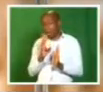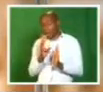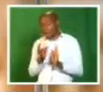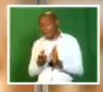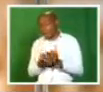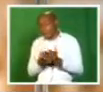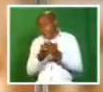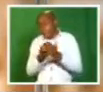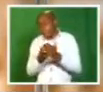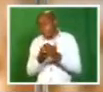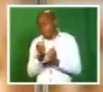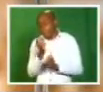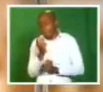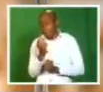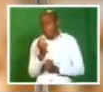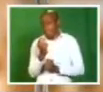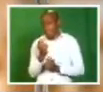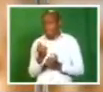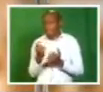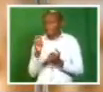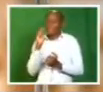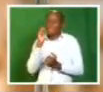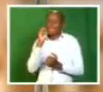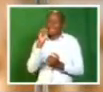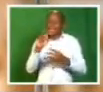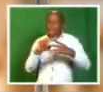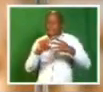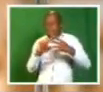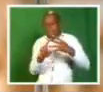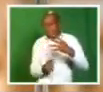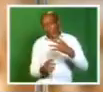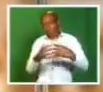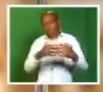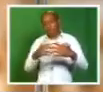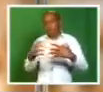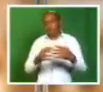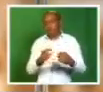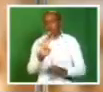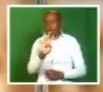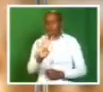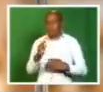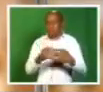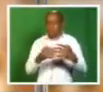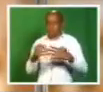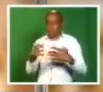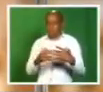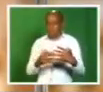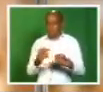this quickly. So what we need are the 4 things I've talked about. Look at this